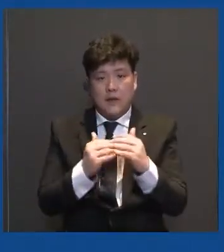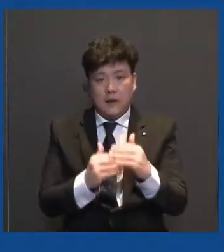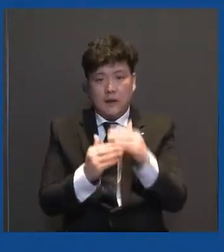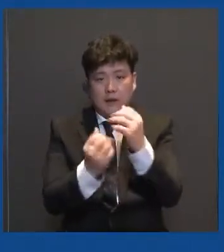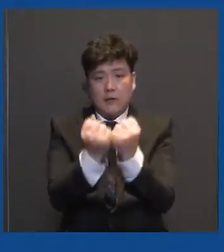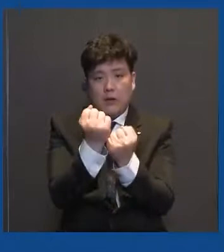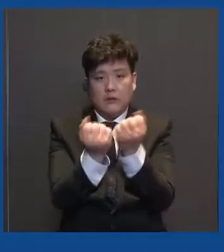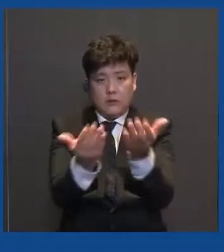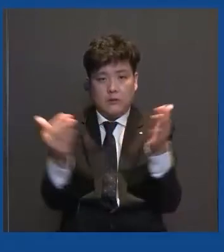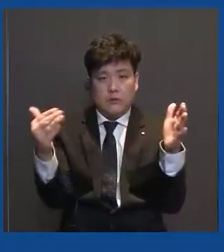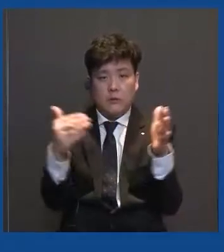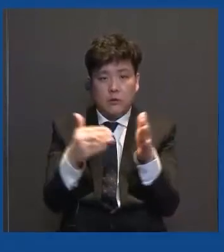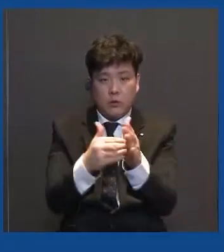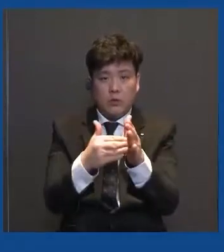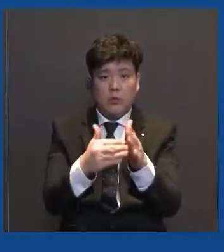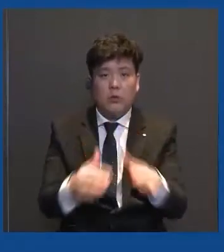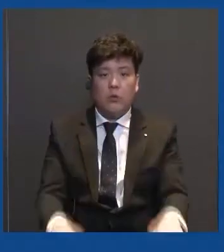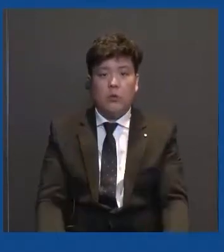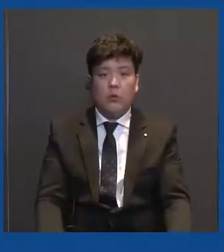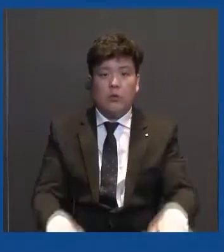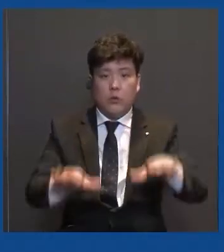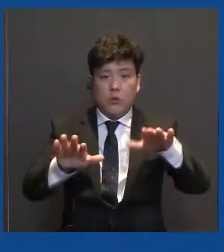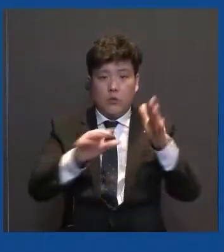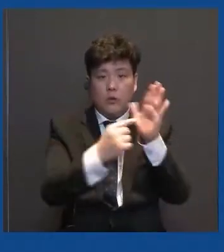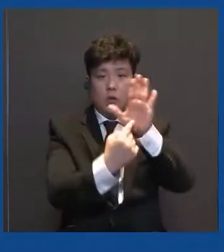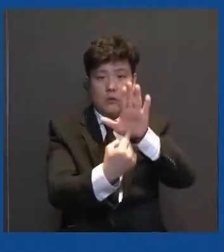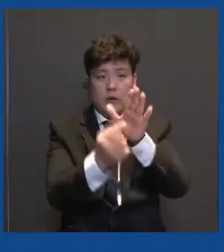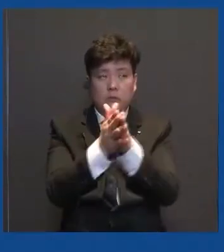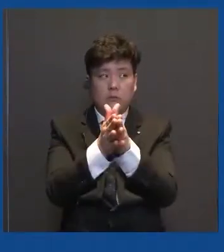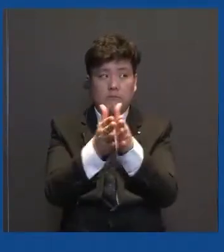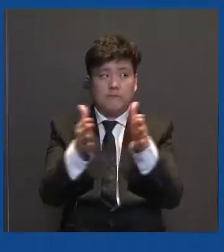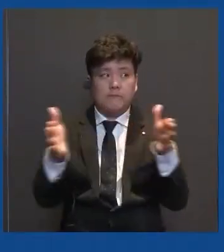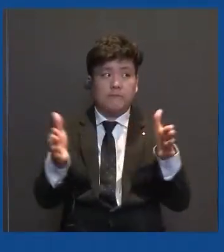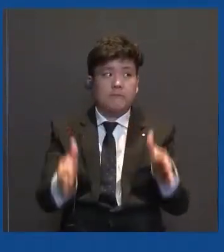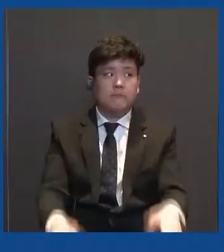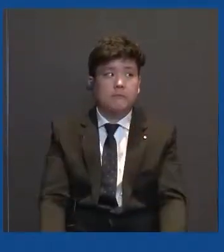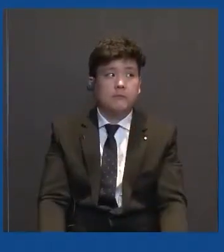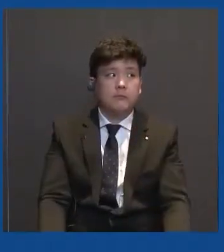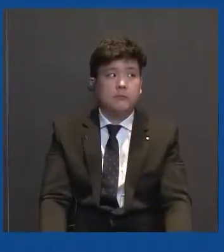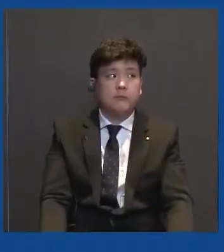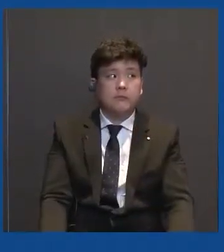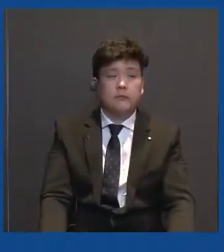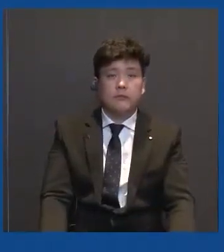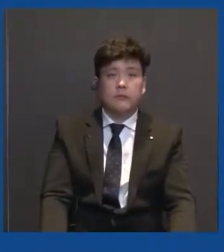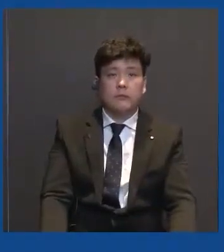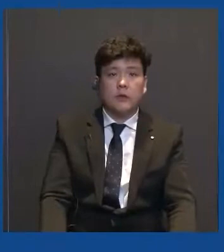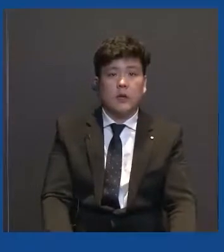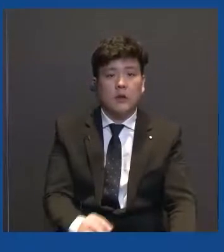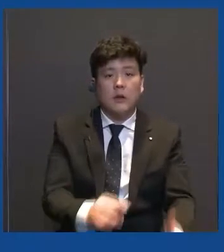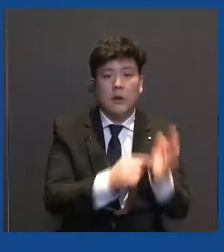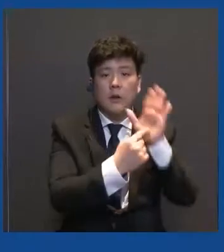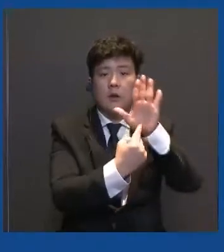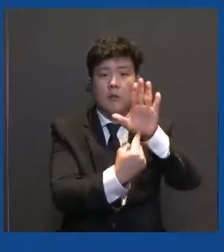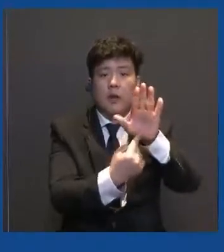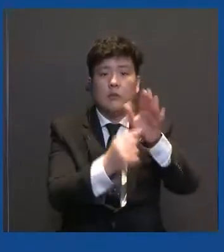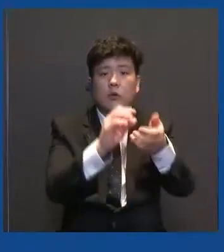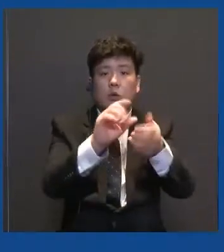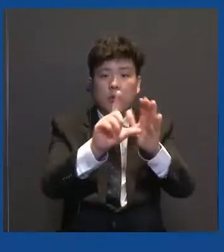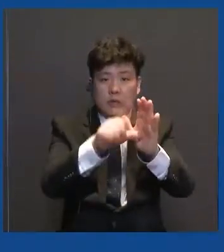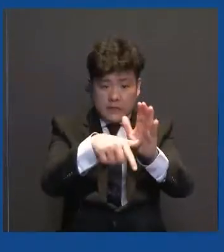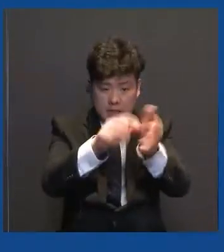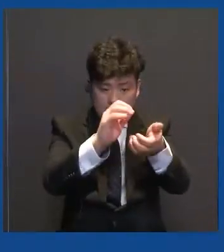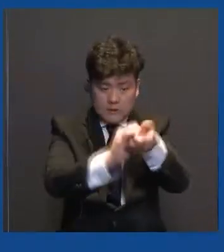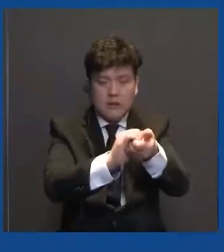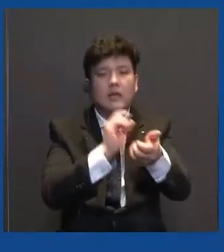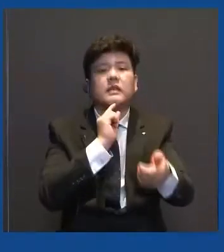all for how we are going to proceed with the sessions. And with that, we shall begin. As I explained earlier,